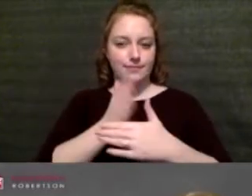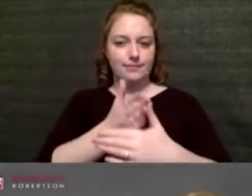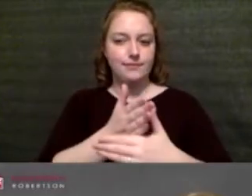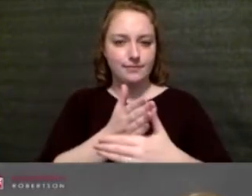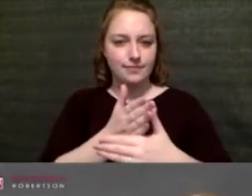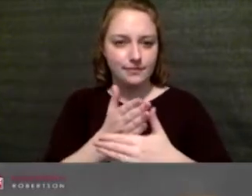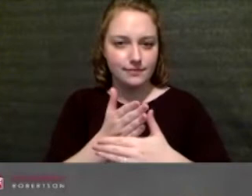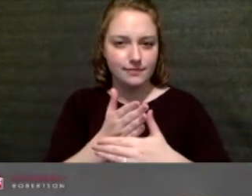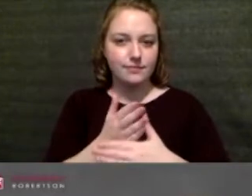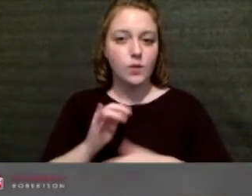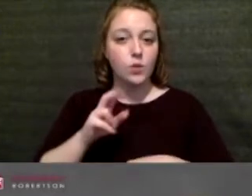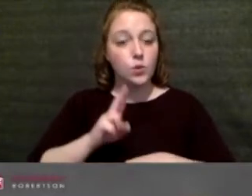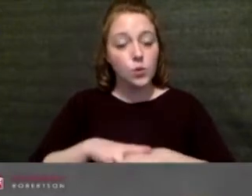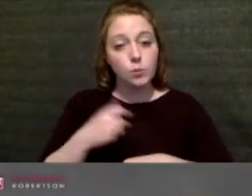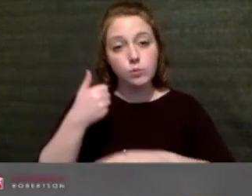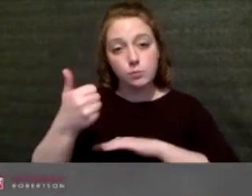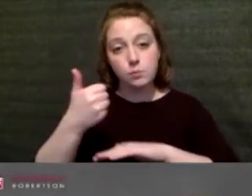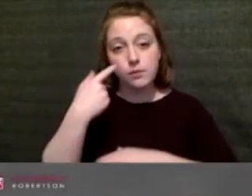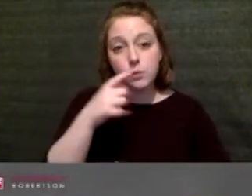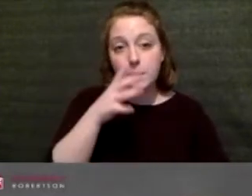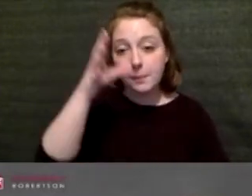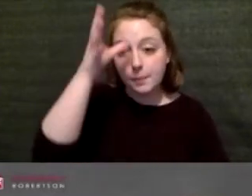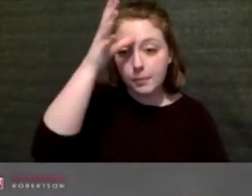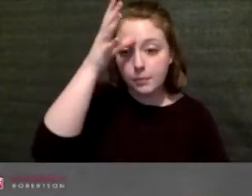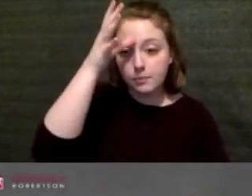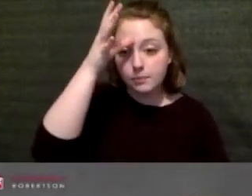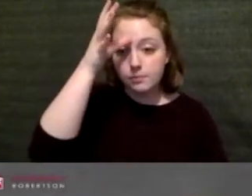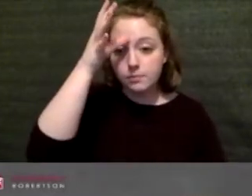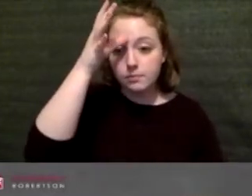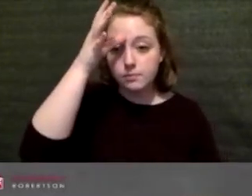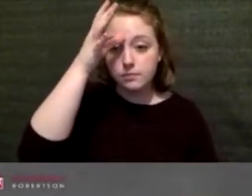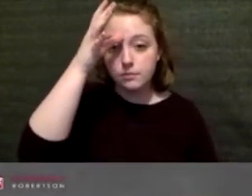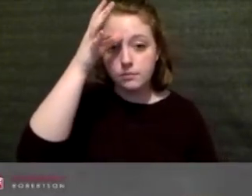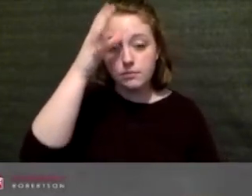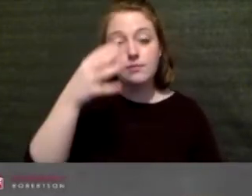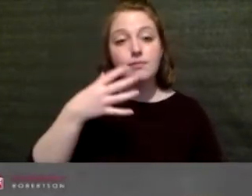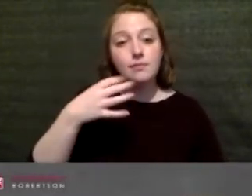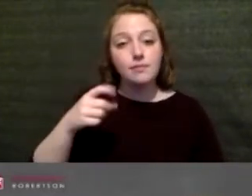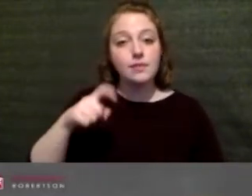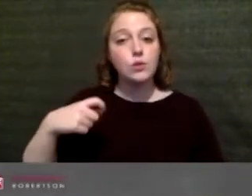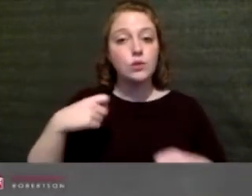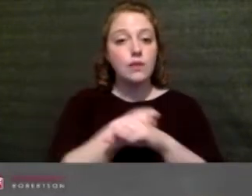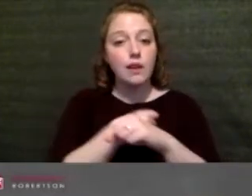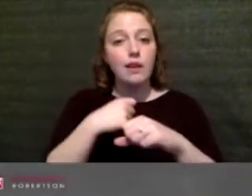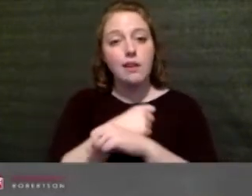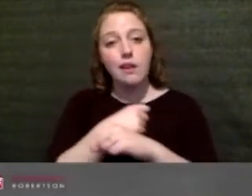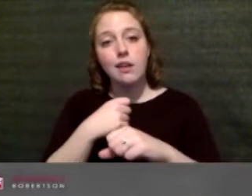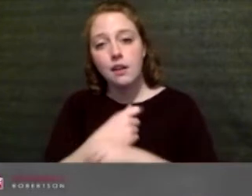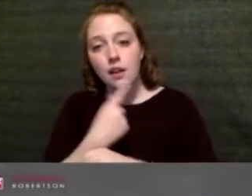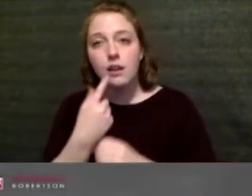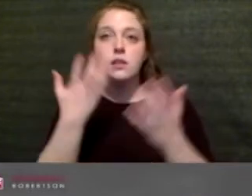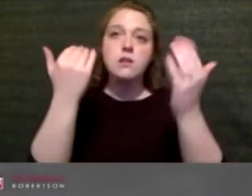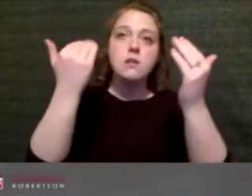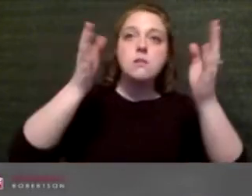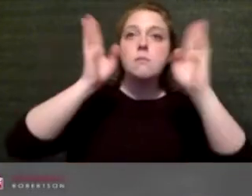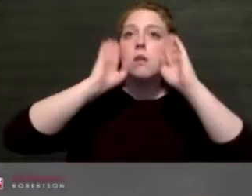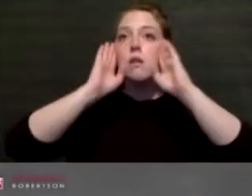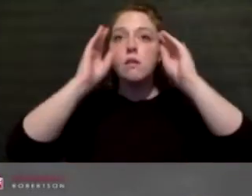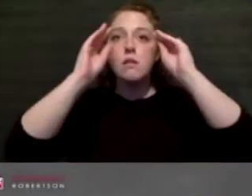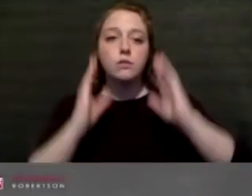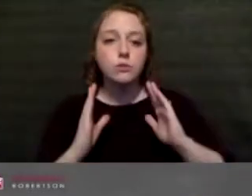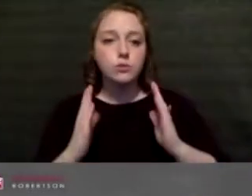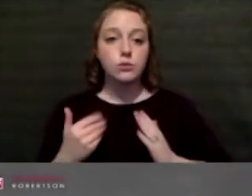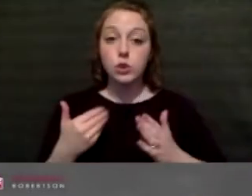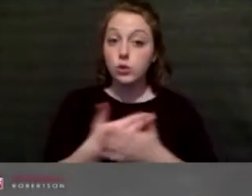transportation for the parents. And now they're having to fight for time with the teacher in these bigger classes, new schools,